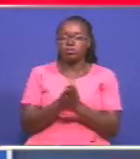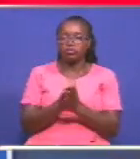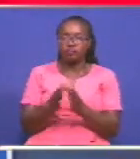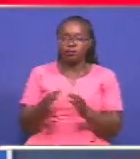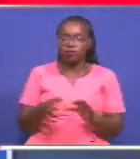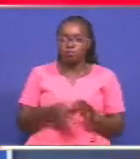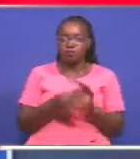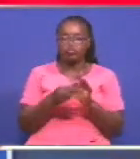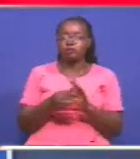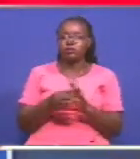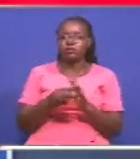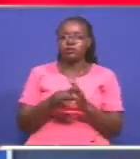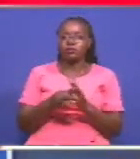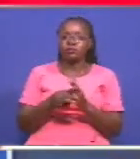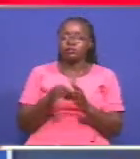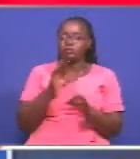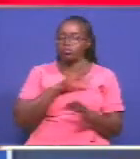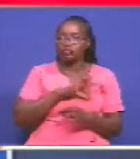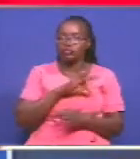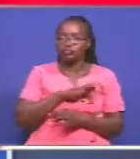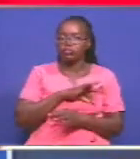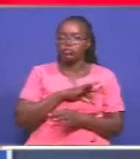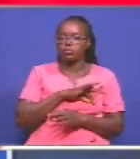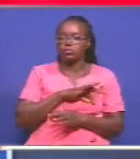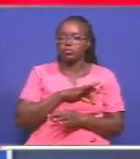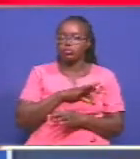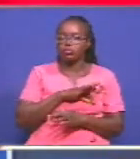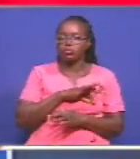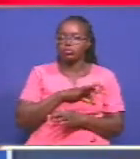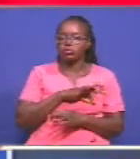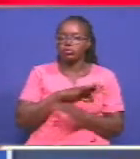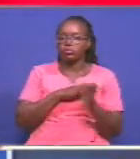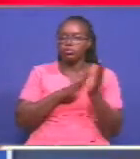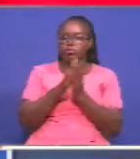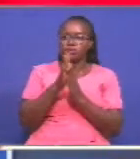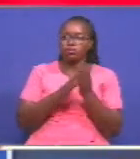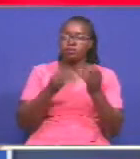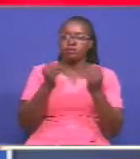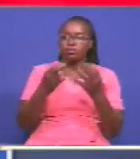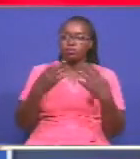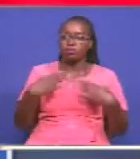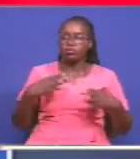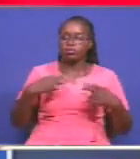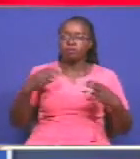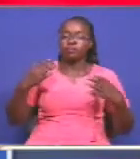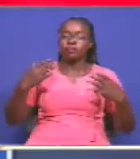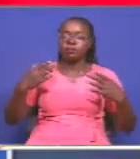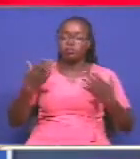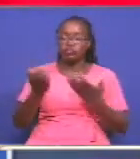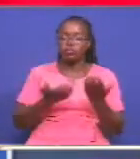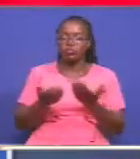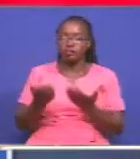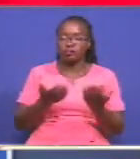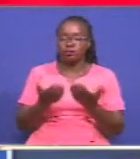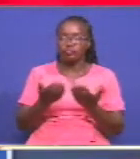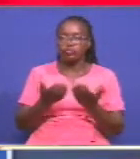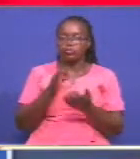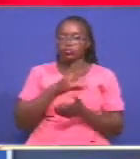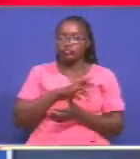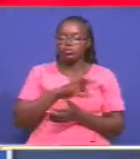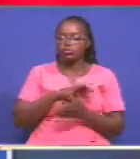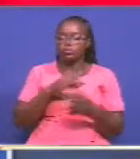cooperation for mutual benefit. Aspirations of many business people is to make